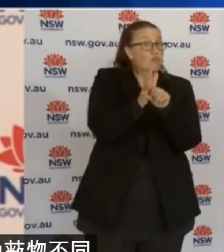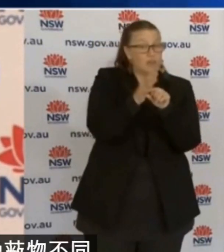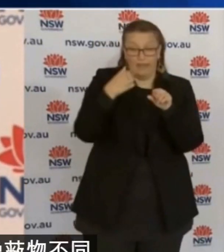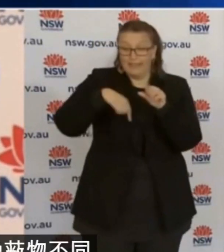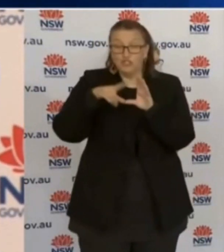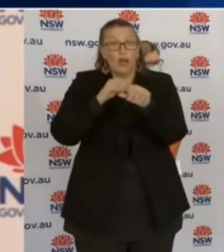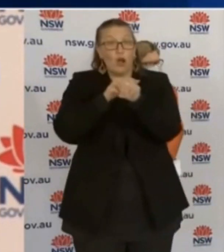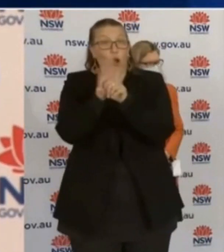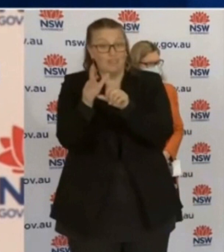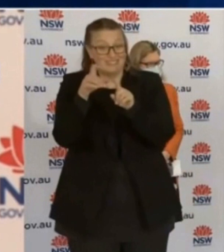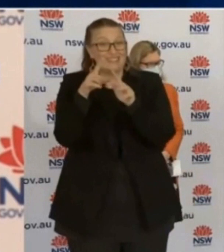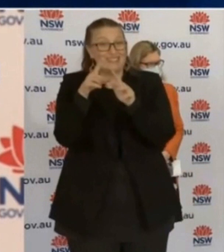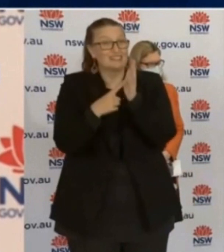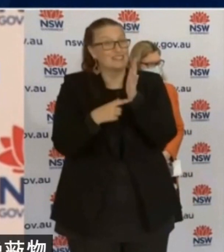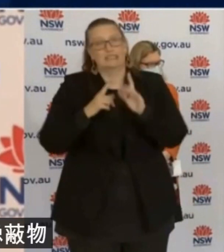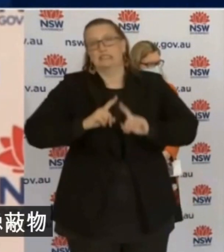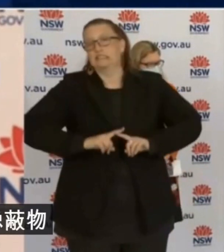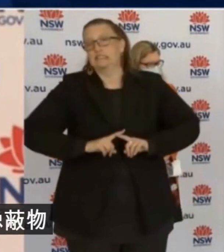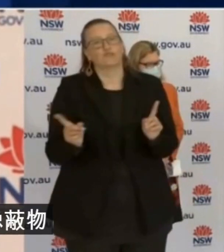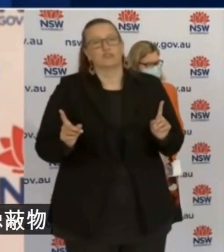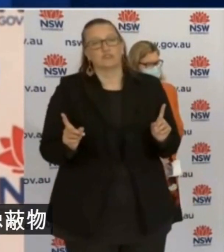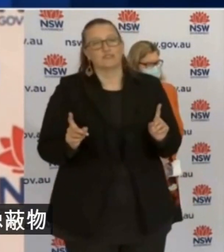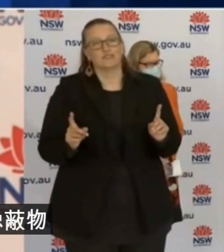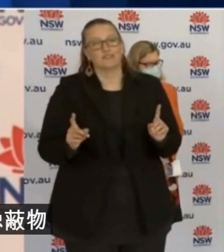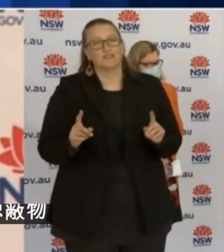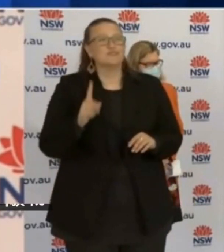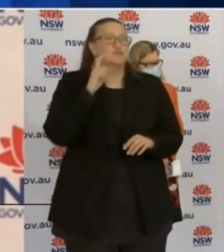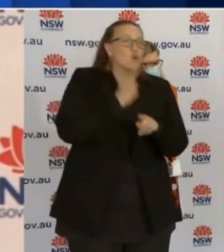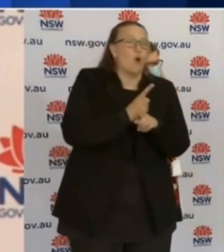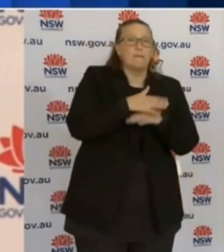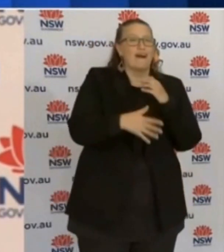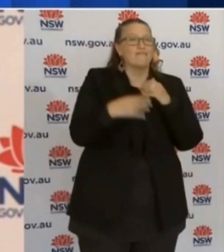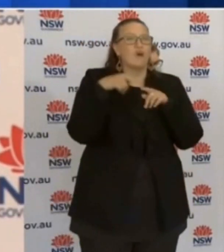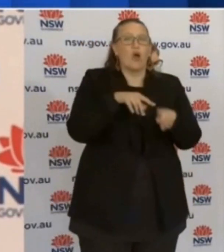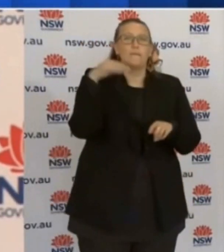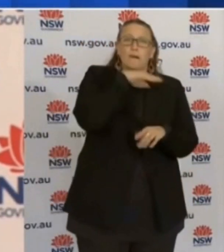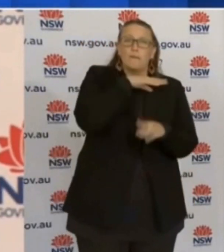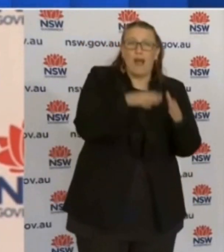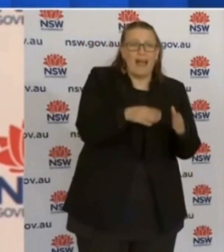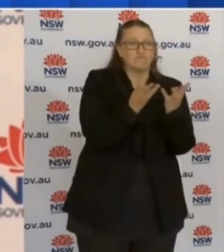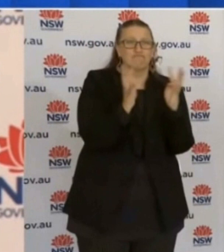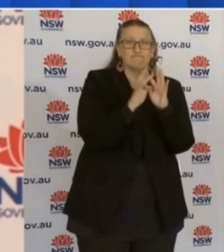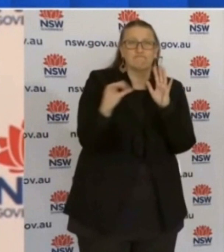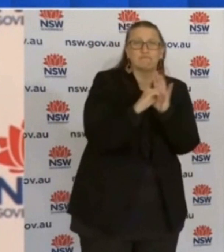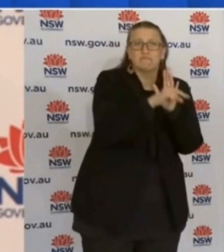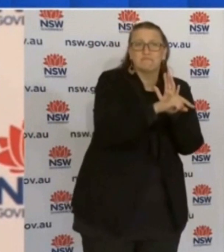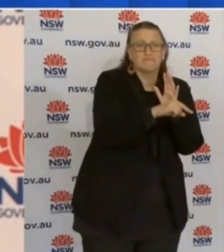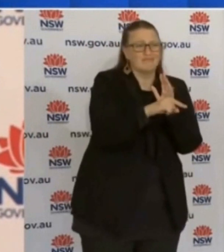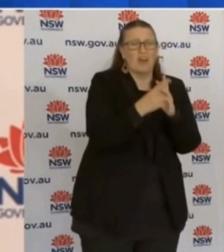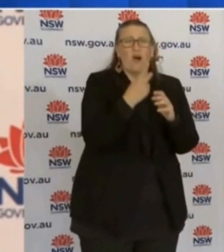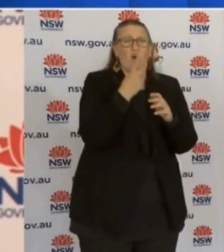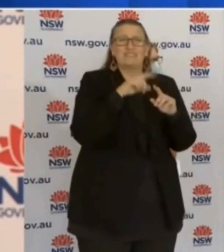in Australia, different types of COVID we'd have to deal with in New South Wales. So your approach has to be different. Fortunately,